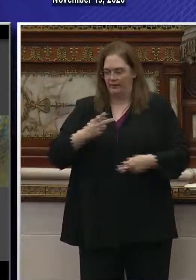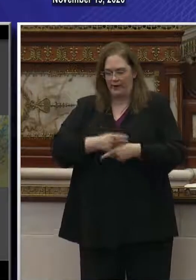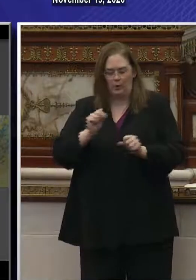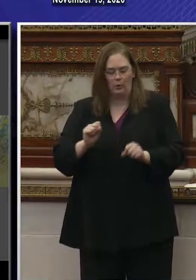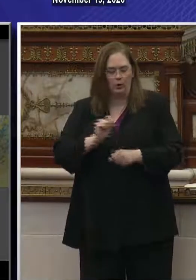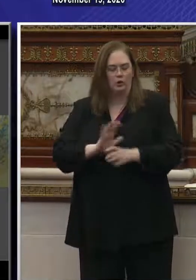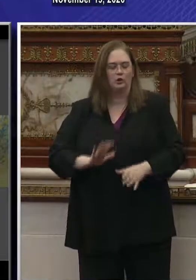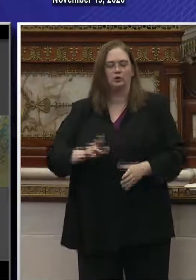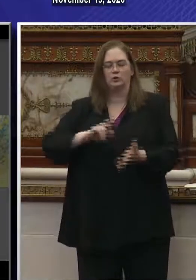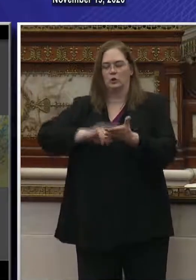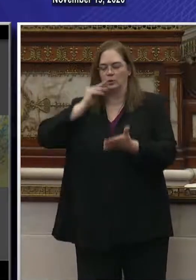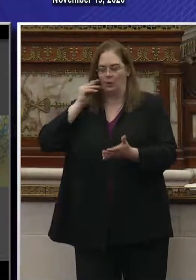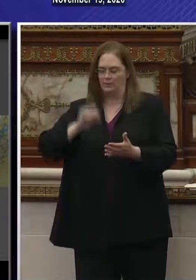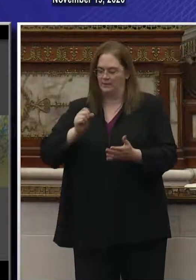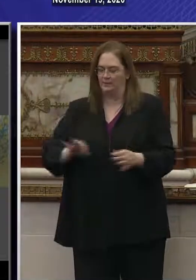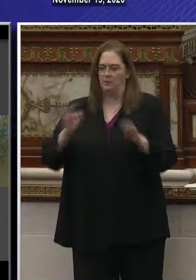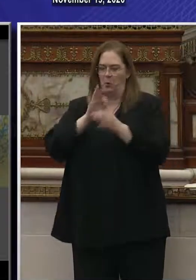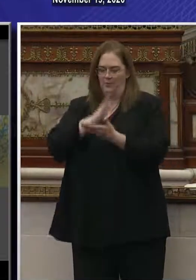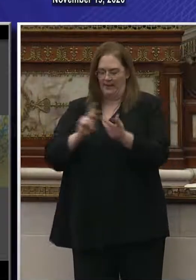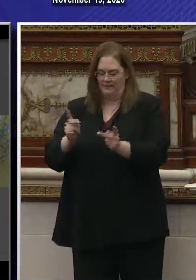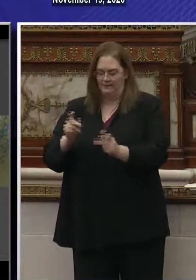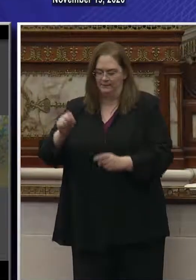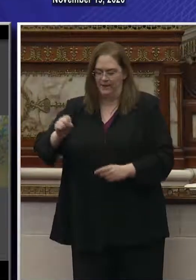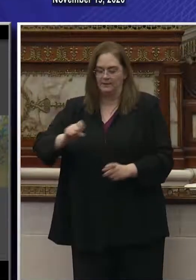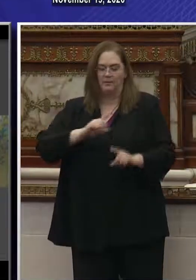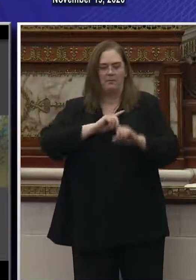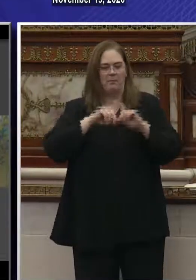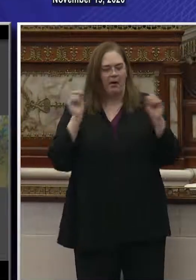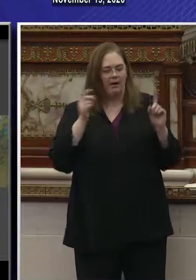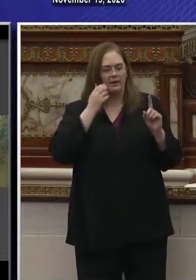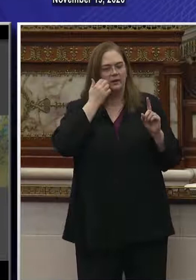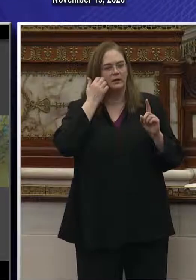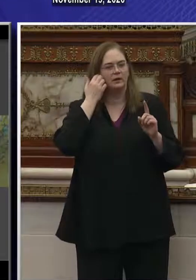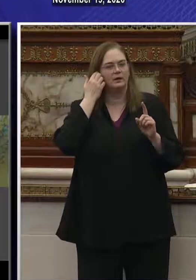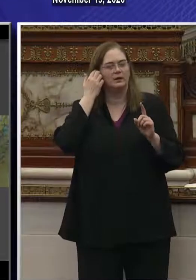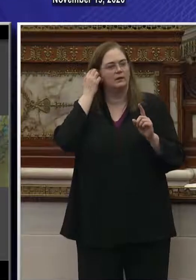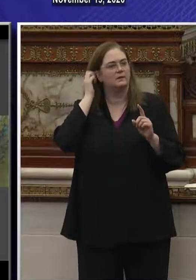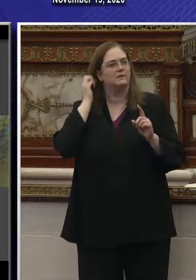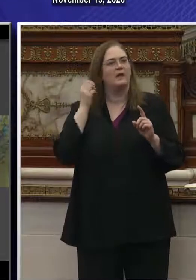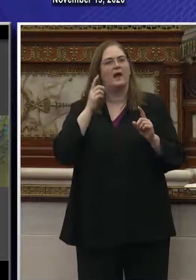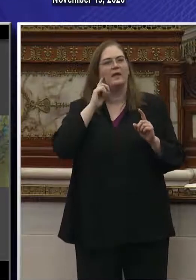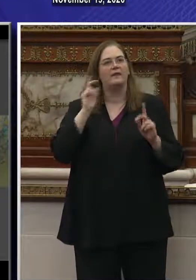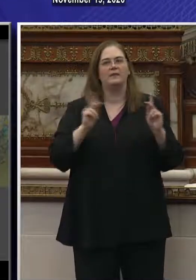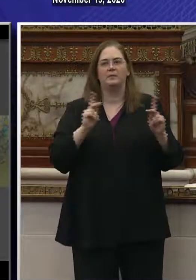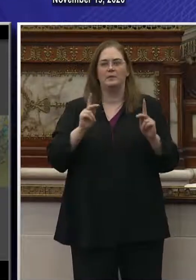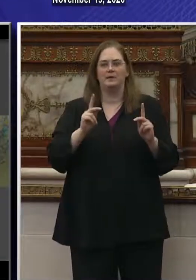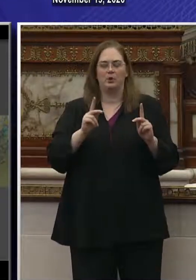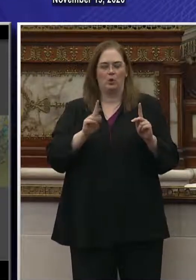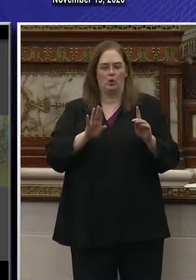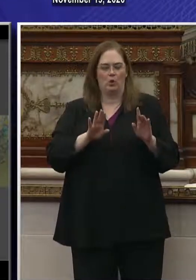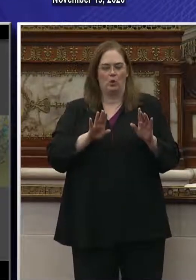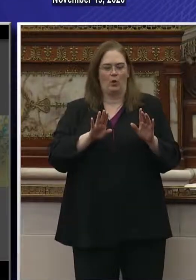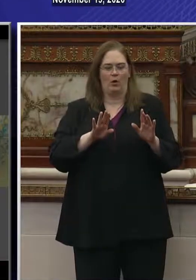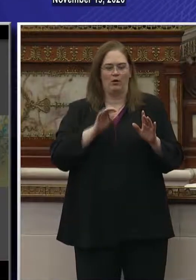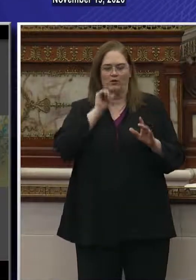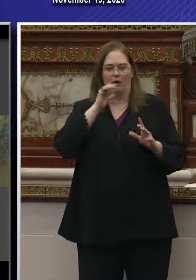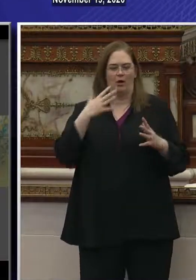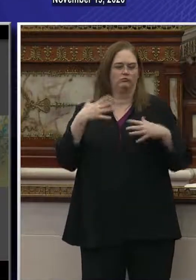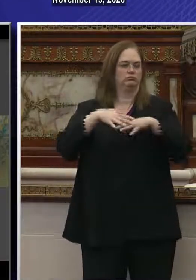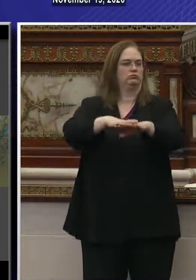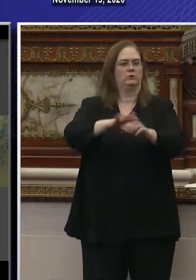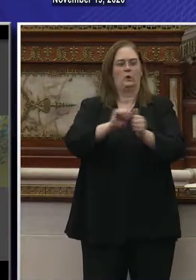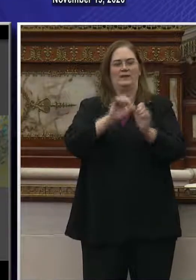nursing homes, these are all important places. But I think the folks who are on the margins of society that we have to think about as